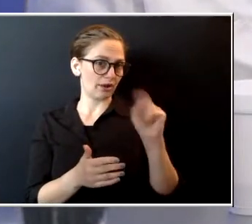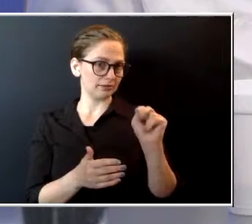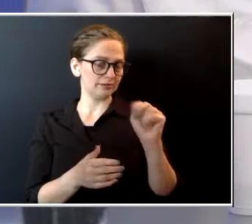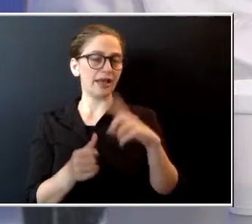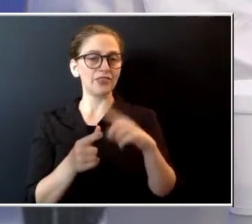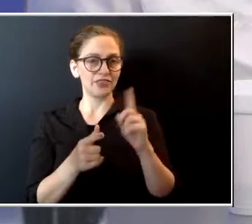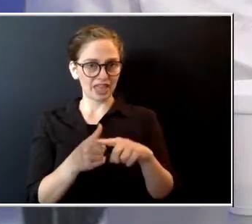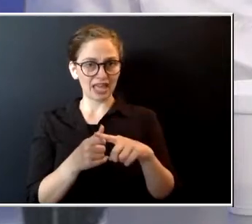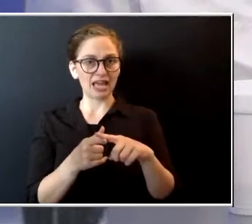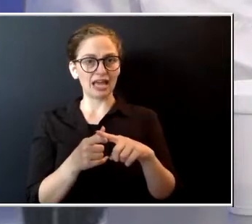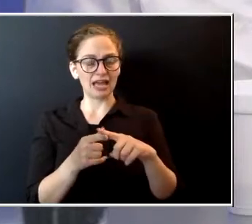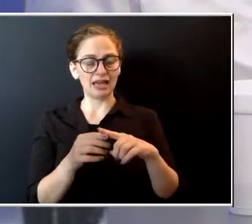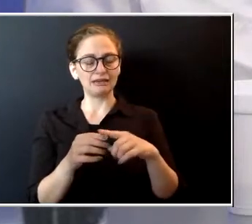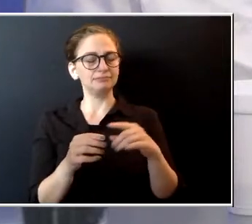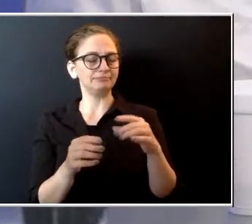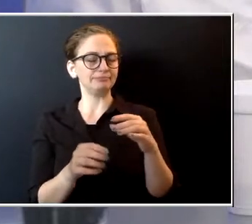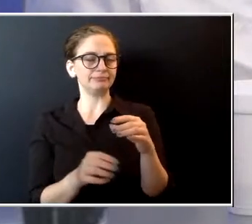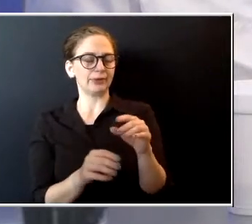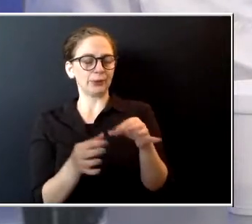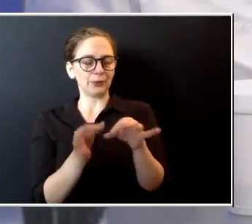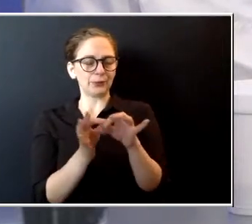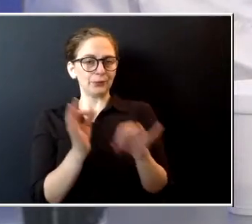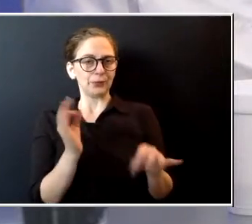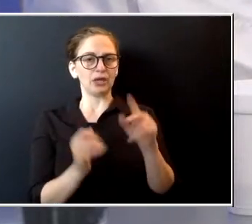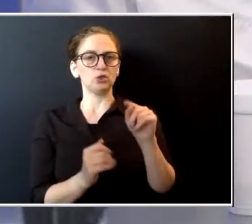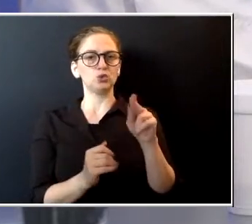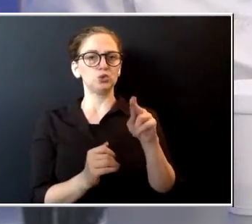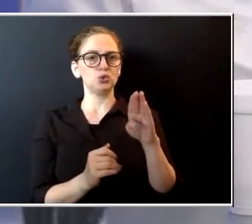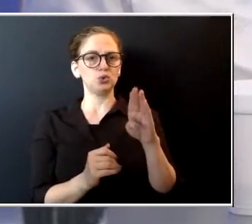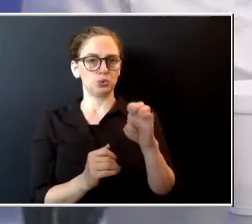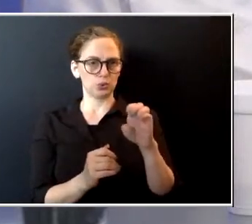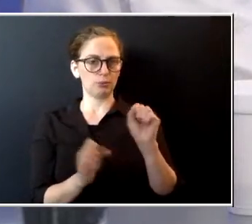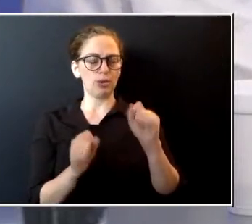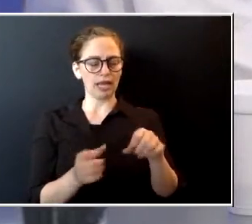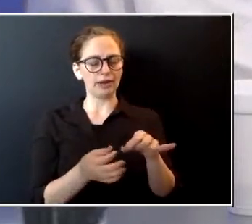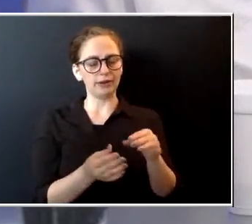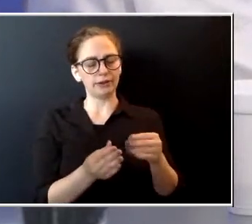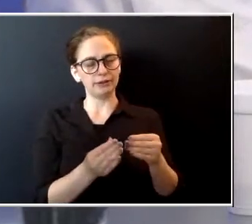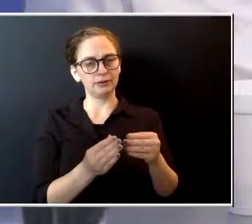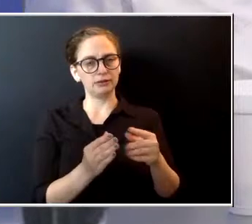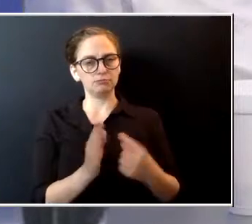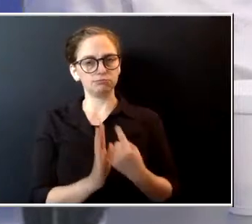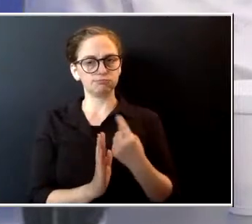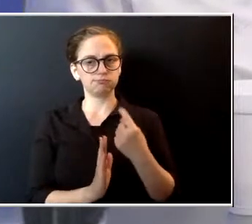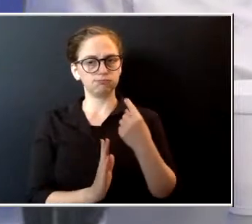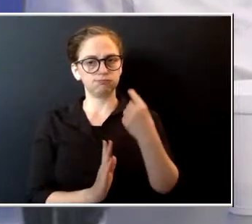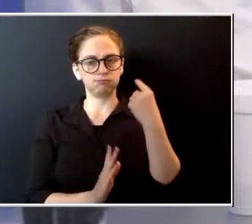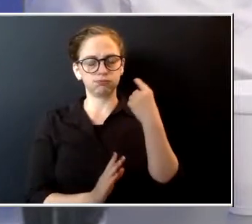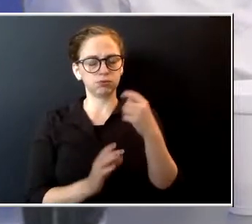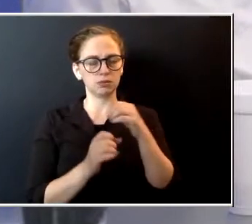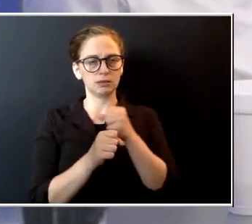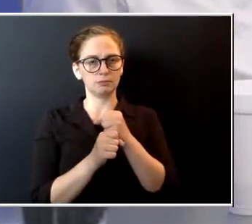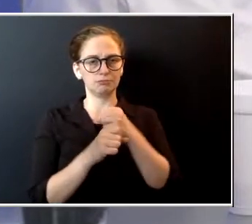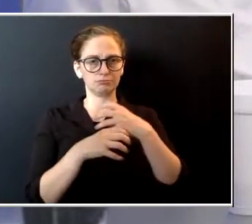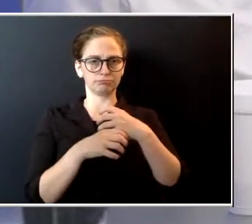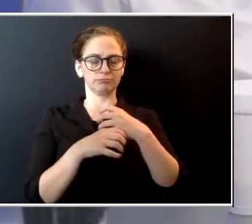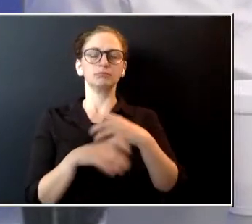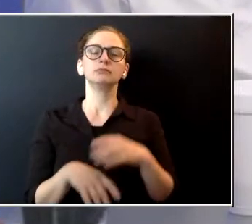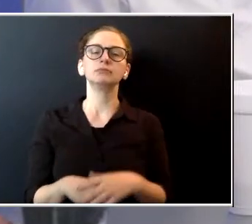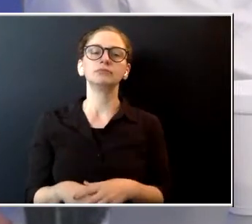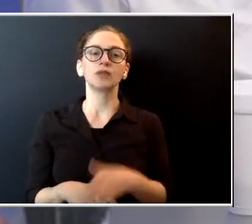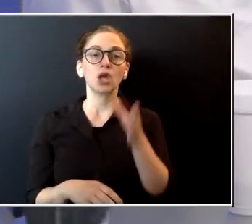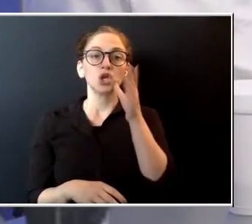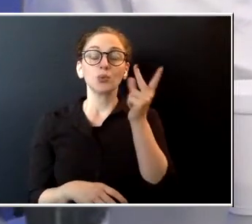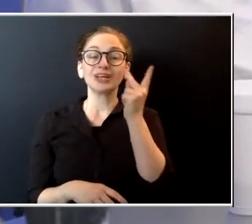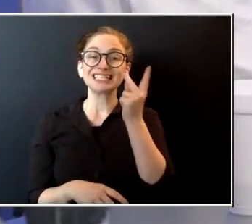or tubes into those vessels, and then again allow us to put our devices up to the heart. You'll see there's wires there, and the wires actually are put in